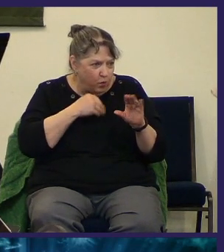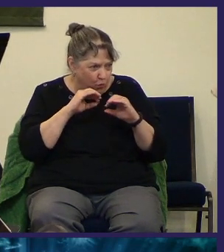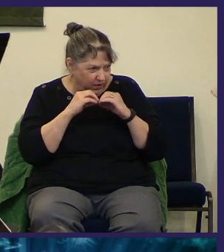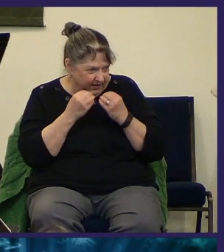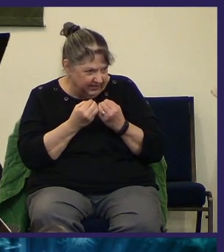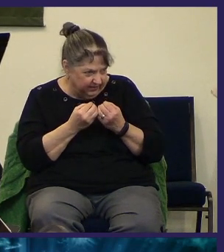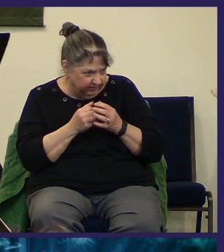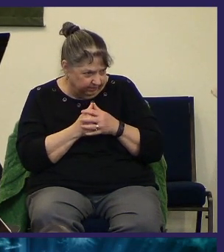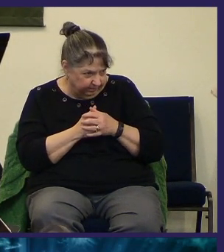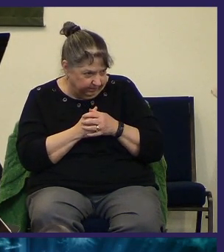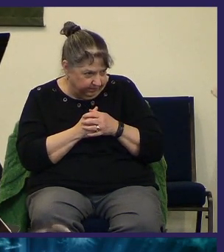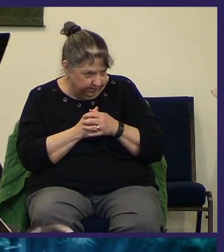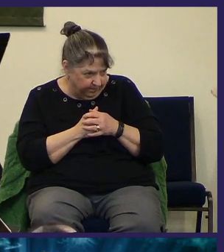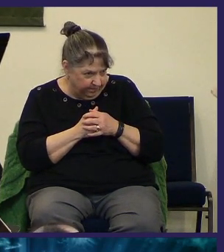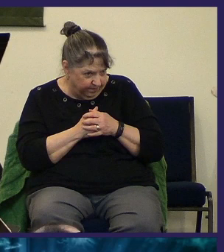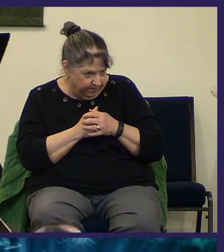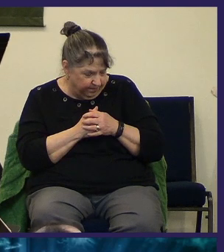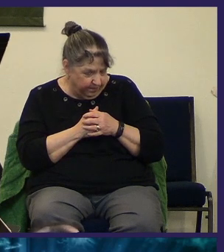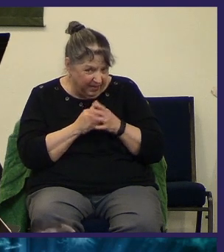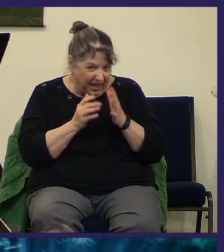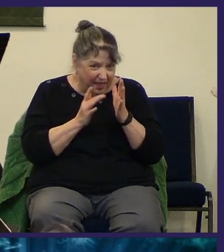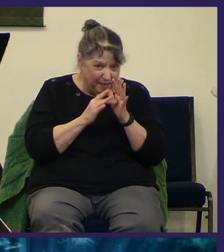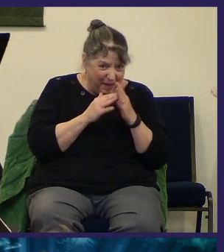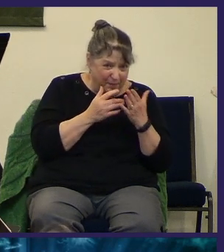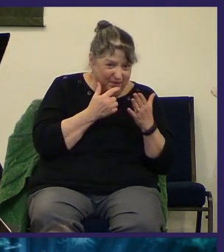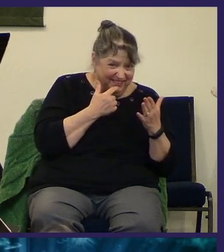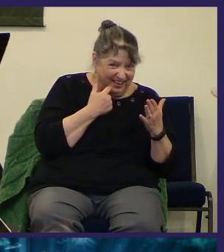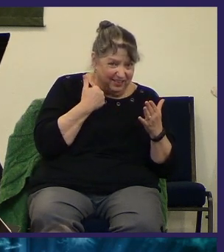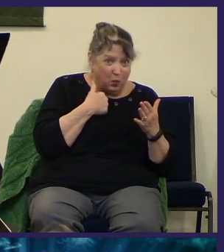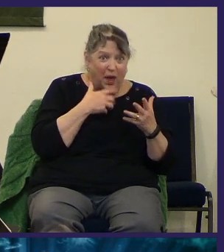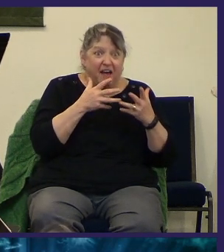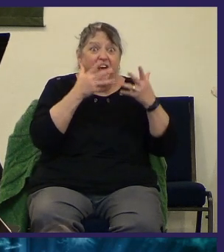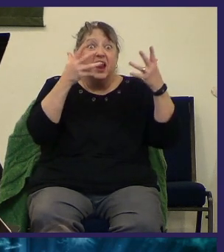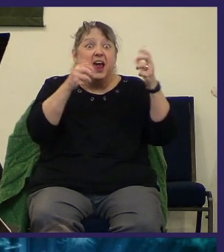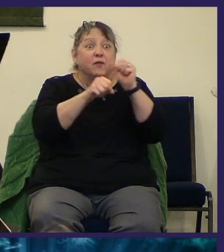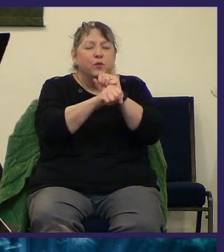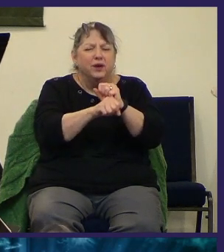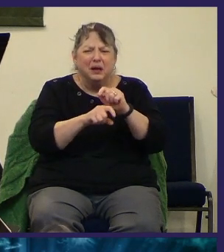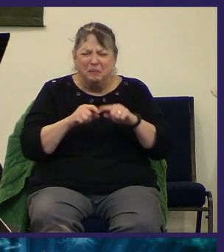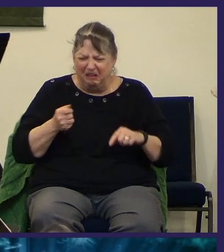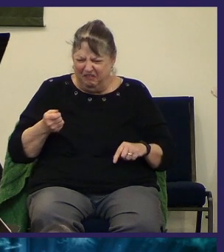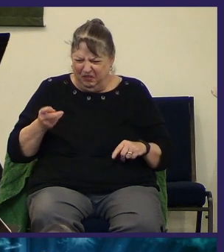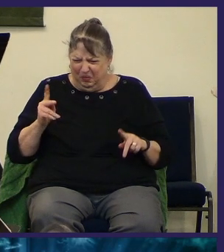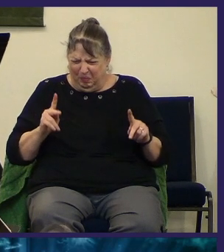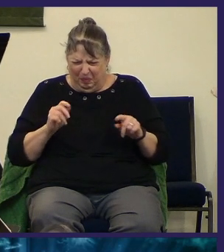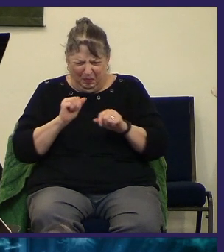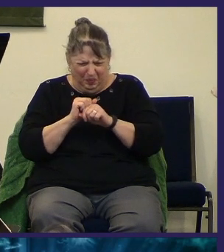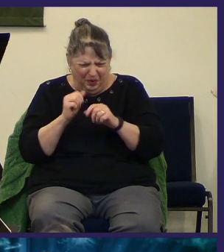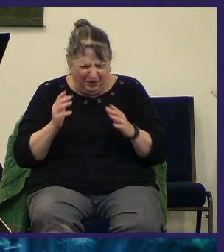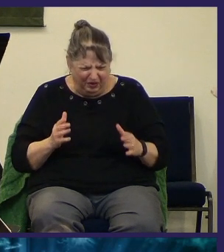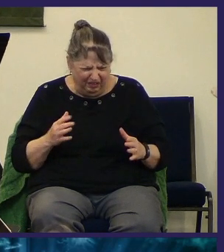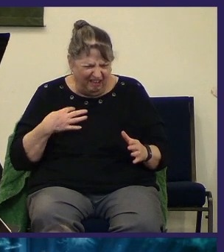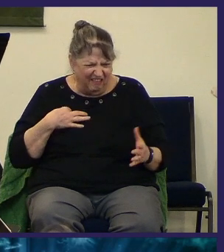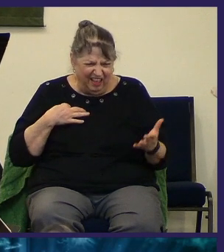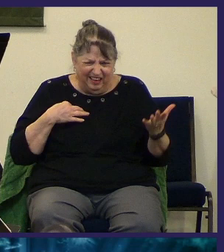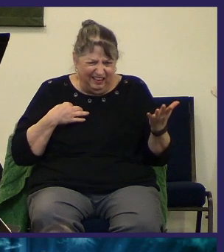says the harvest is great but workers are few and just like every other organization uh